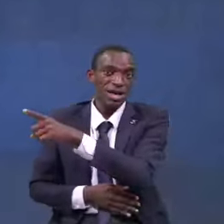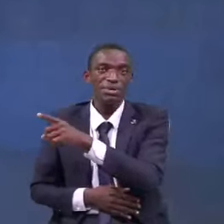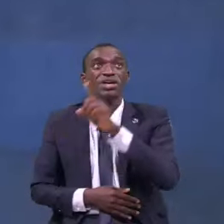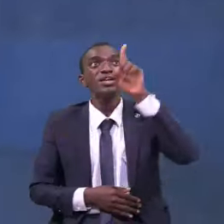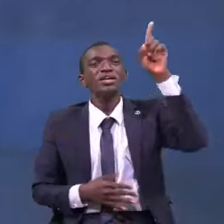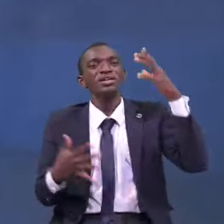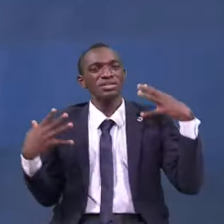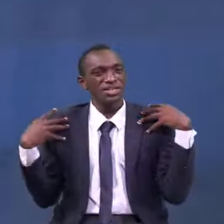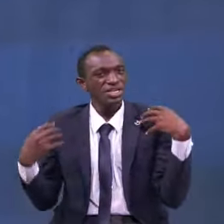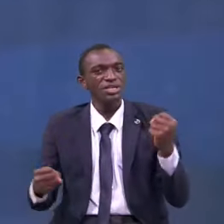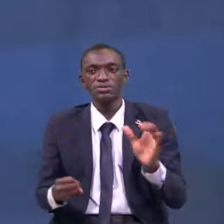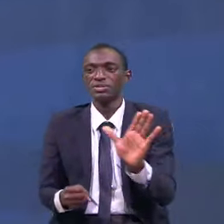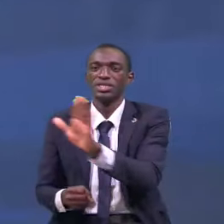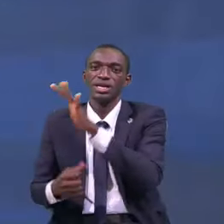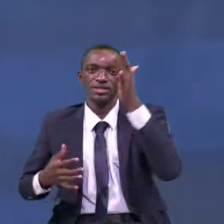sick.